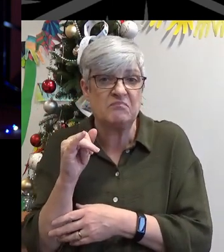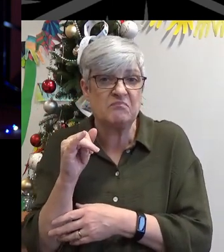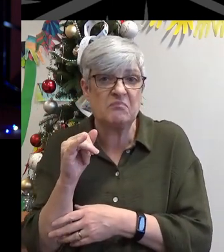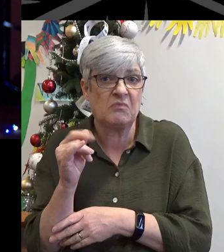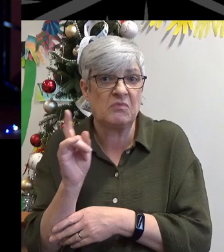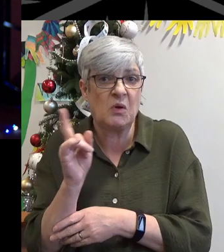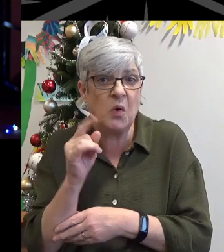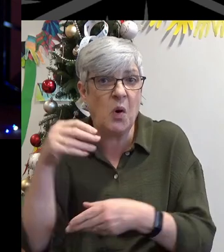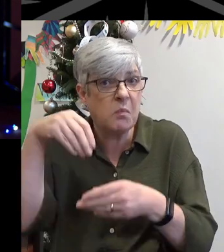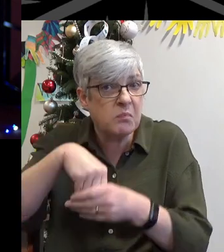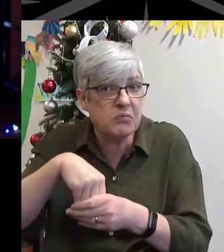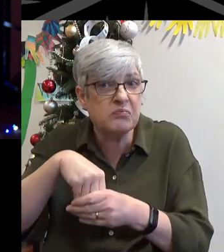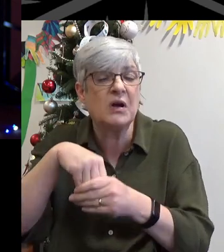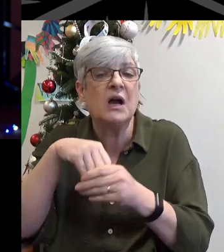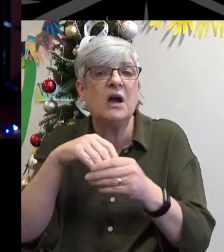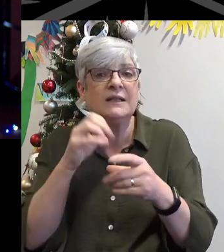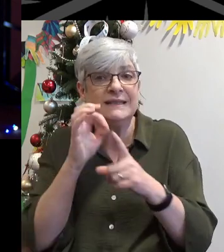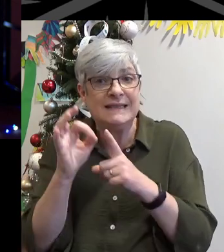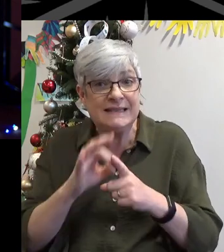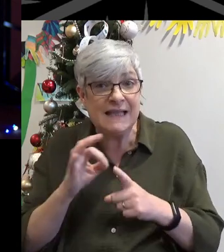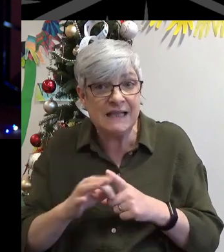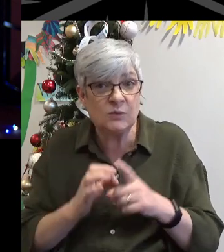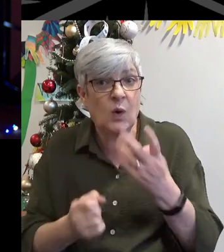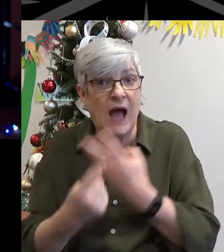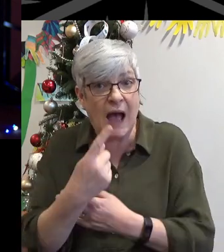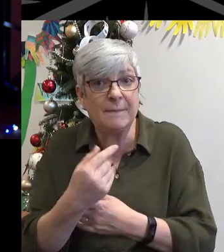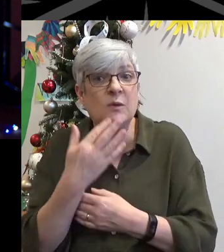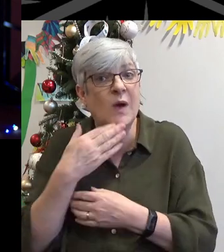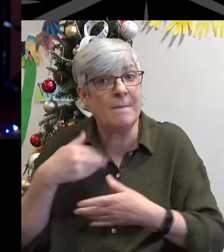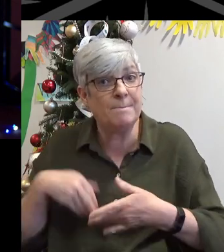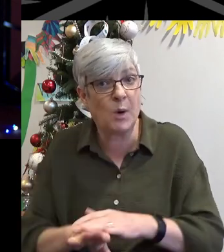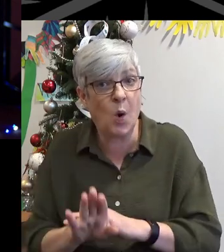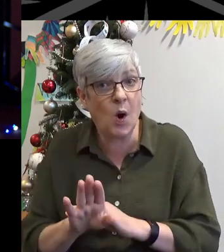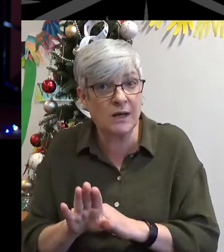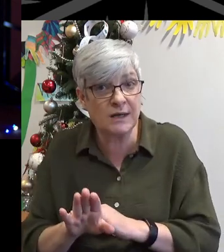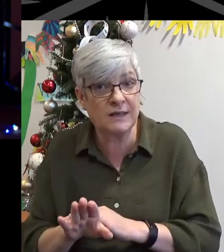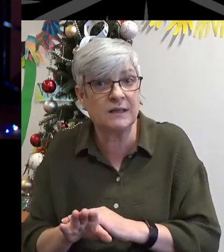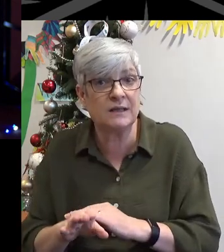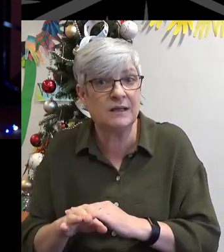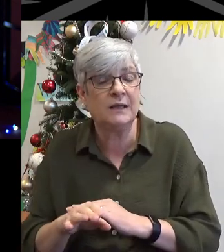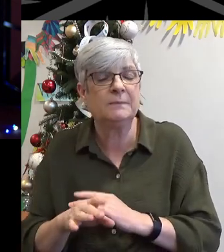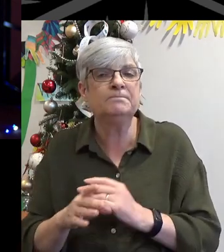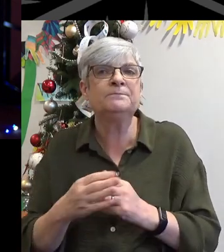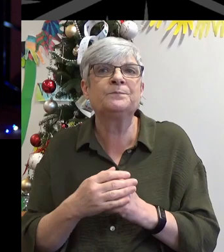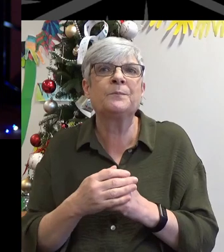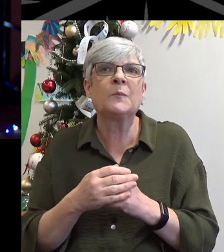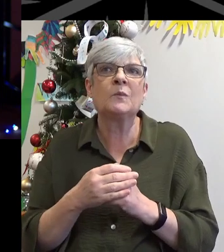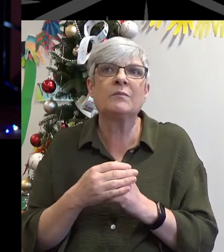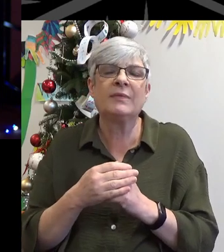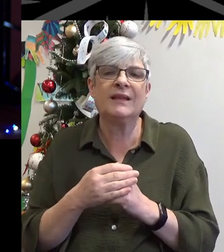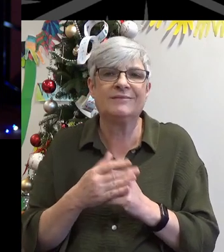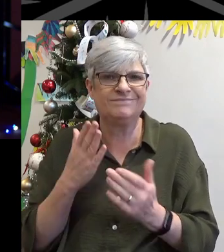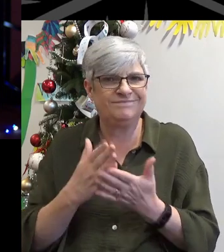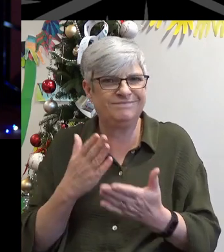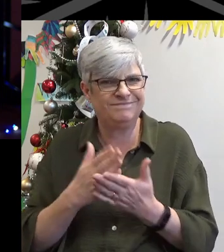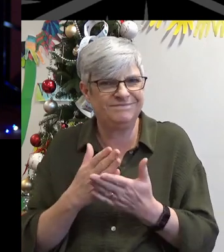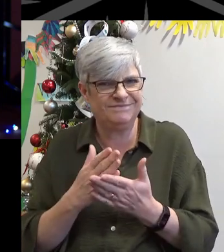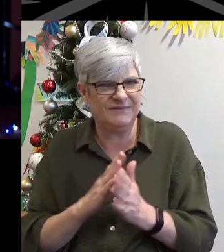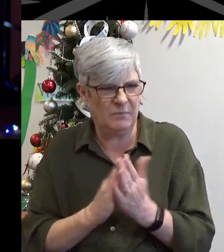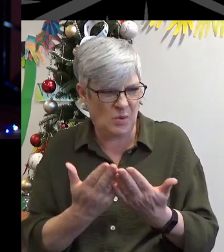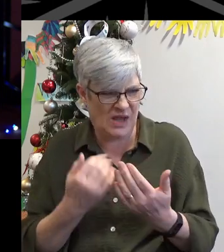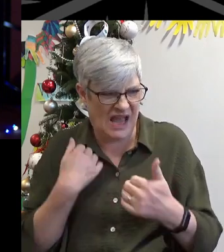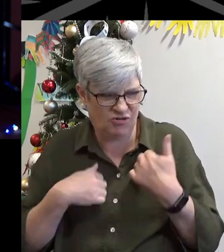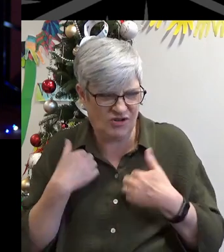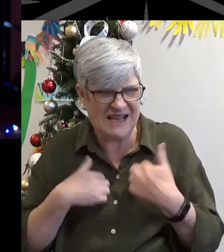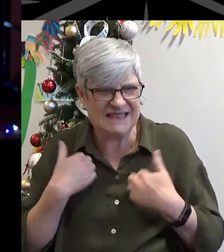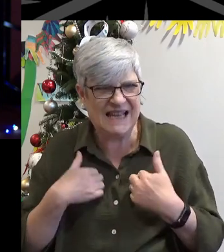consisted of the details of what happened the day they were born. Would such a book be of